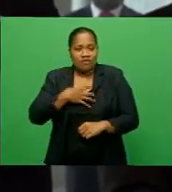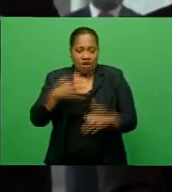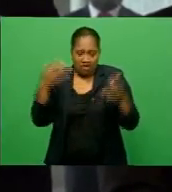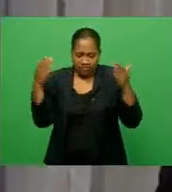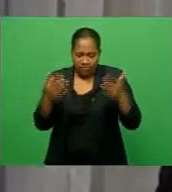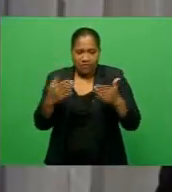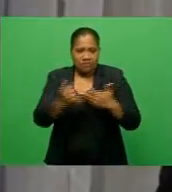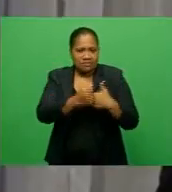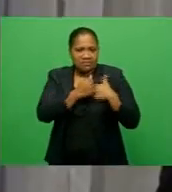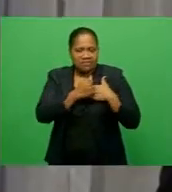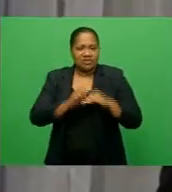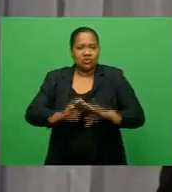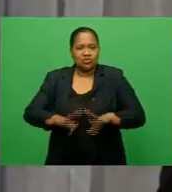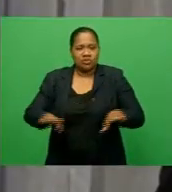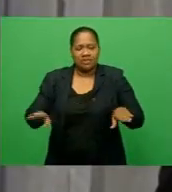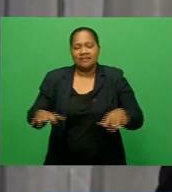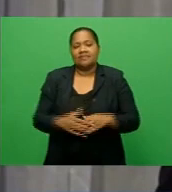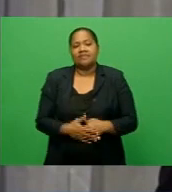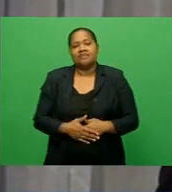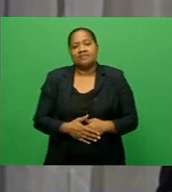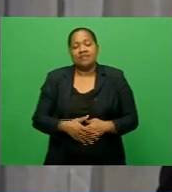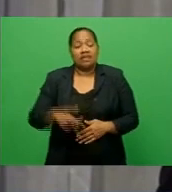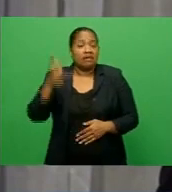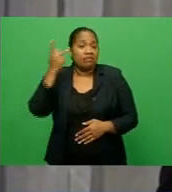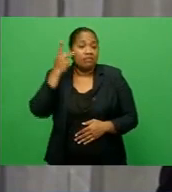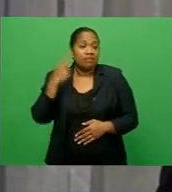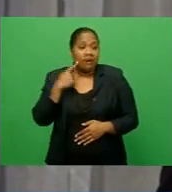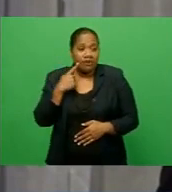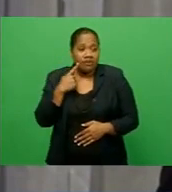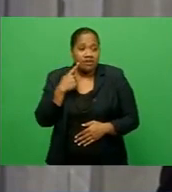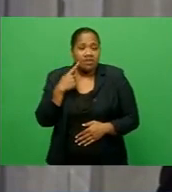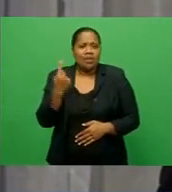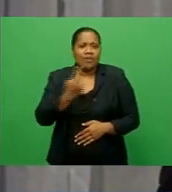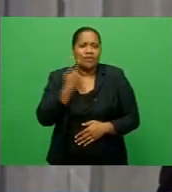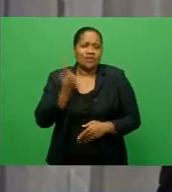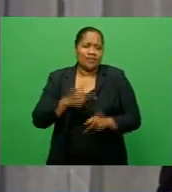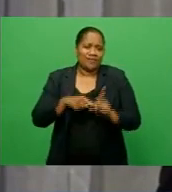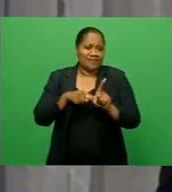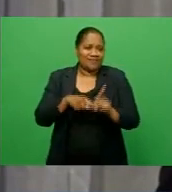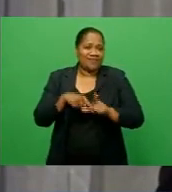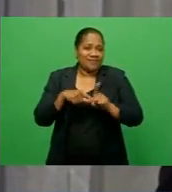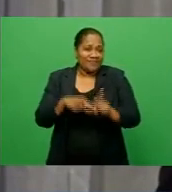children. As parents, we're losing too many of our young ones